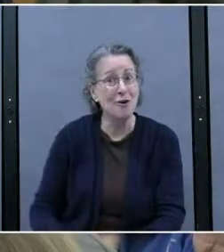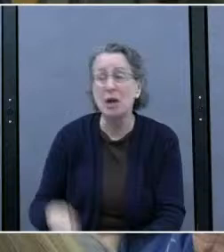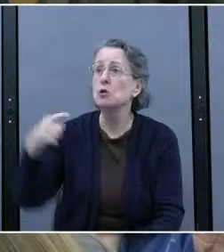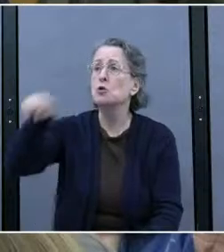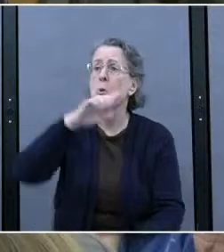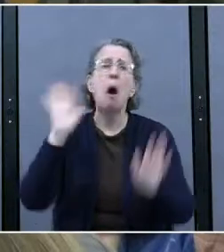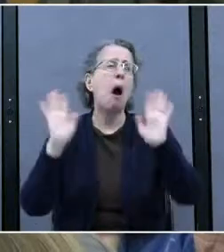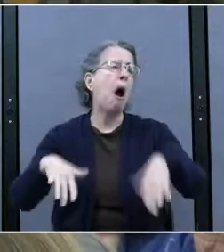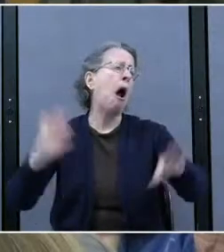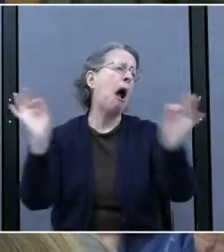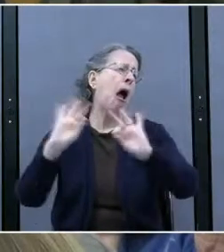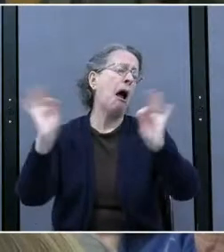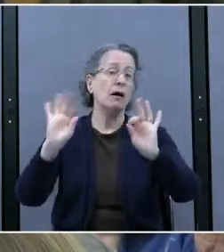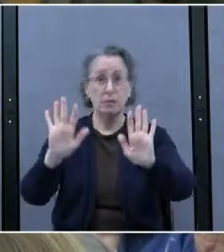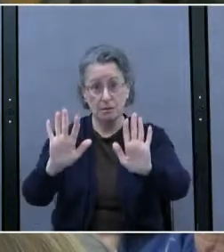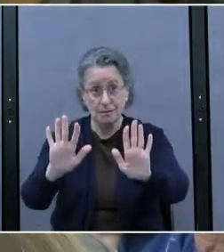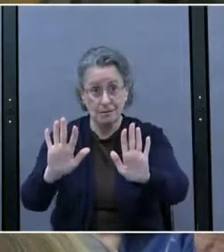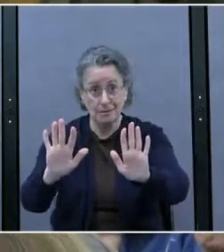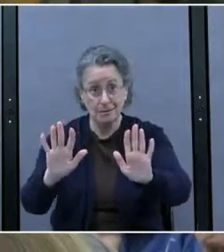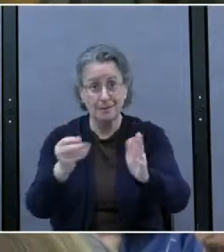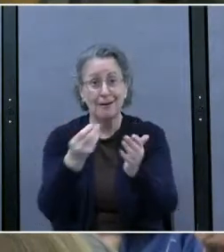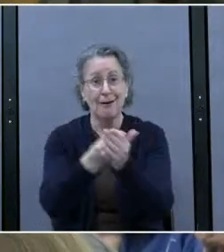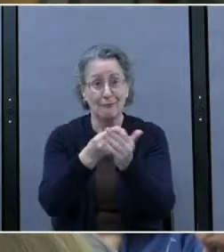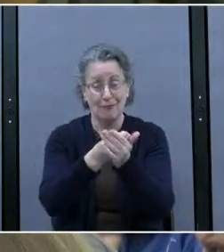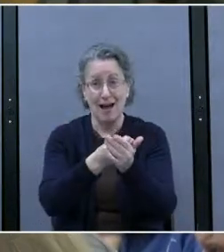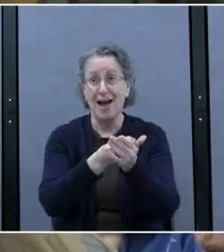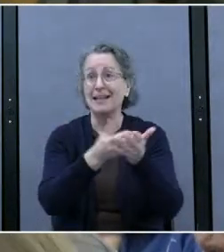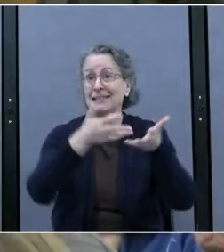other money in the fund balance, so that at the end of